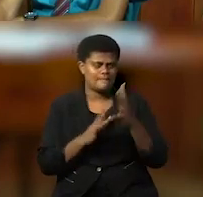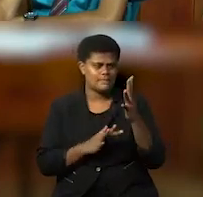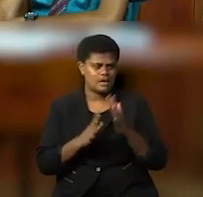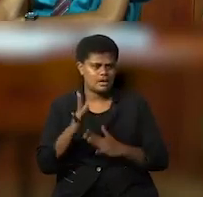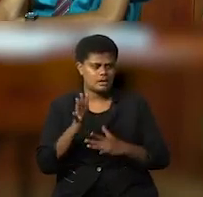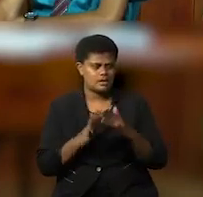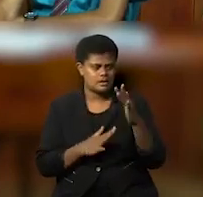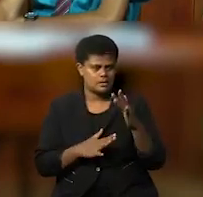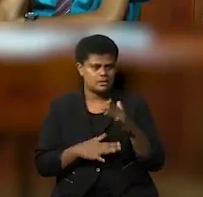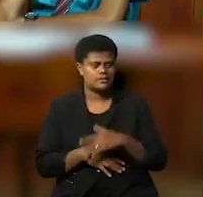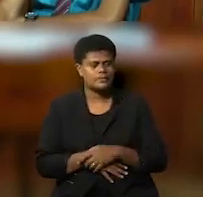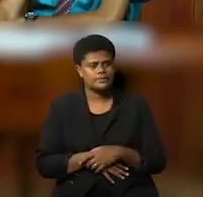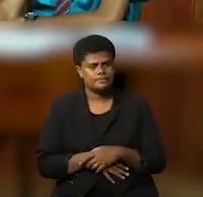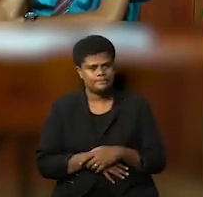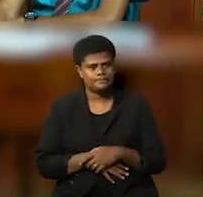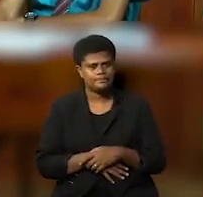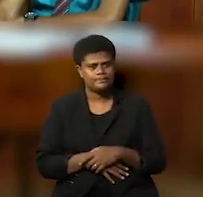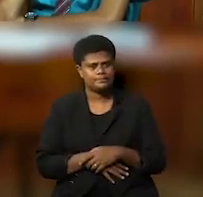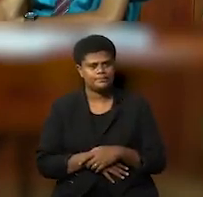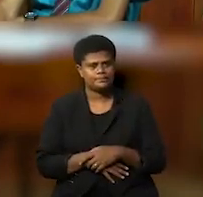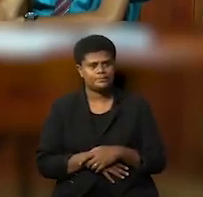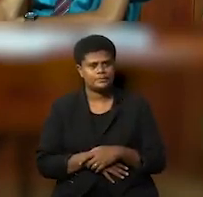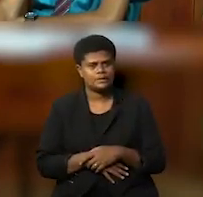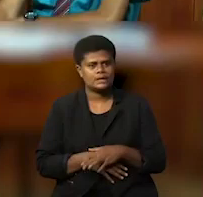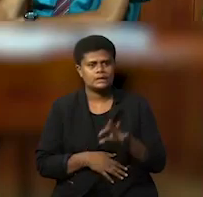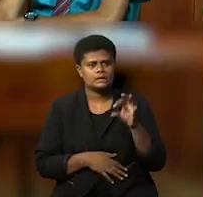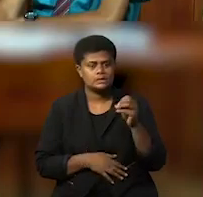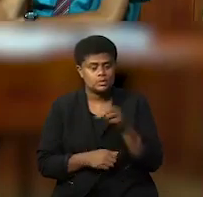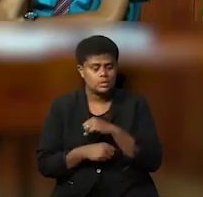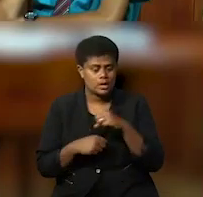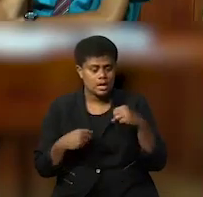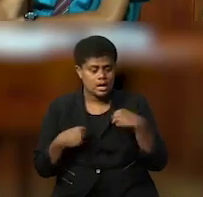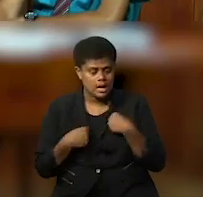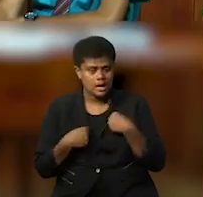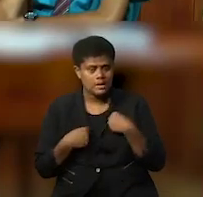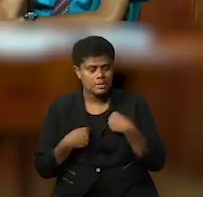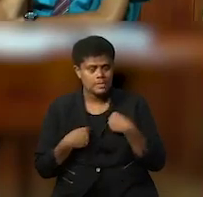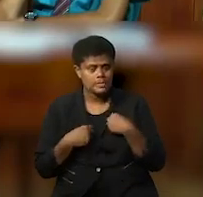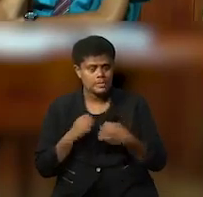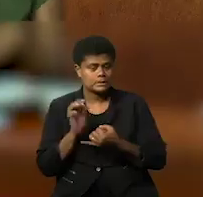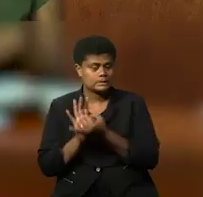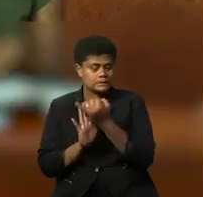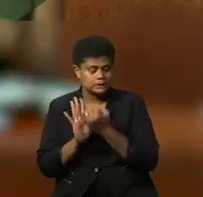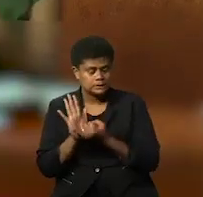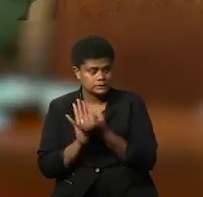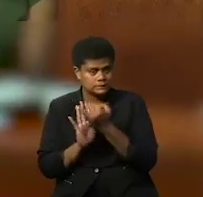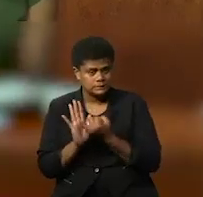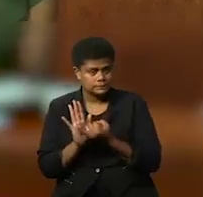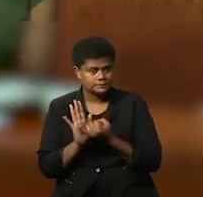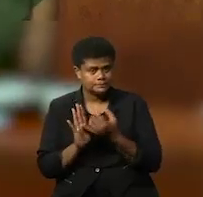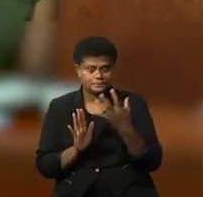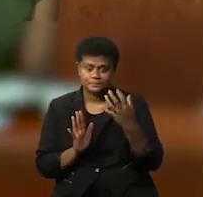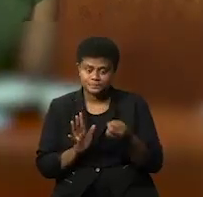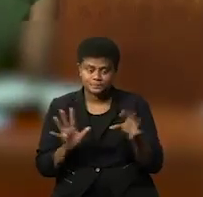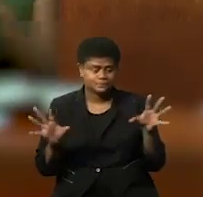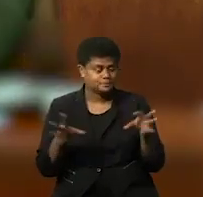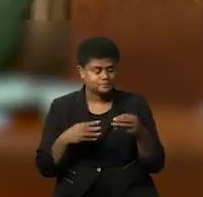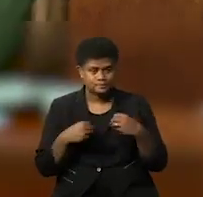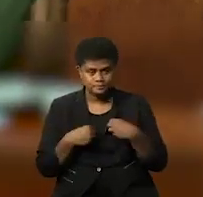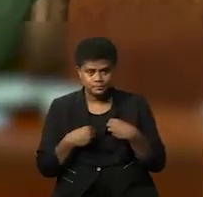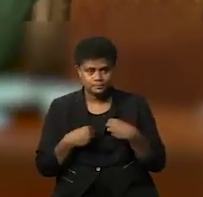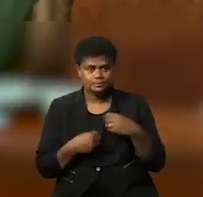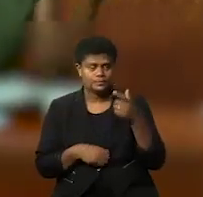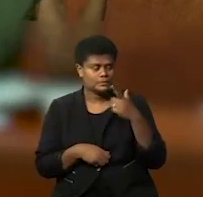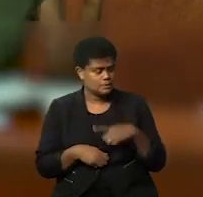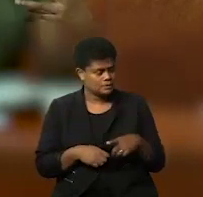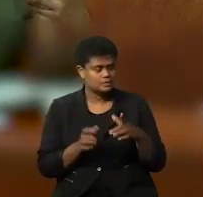confirmed. It is certain because when our sins are forgiven, he is a consuming fire. He has consumed all of it. And when, of course, when the heavens